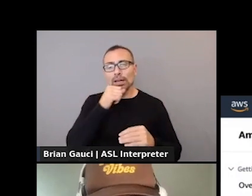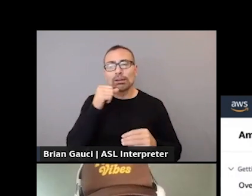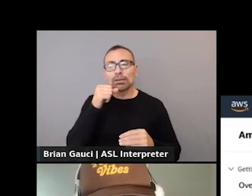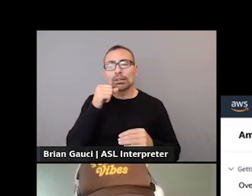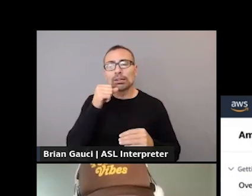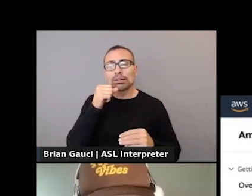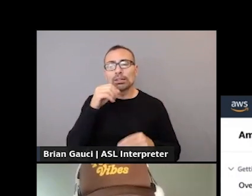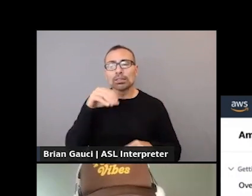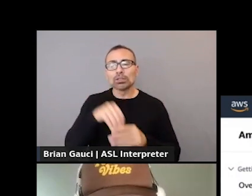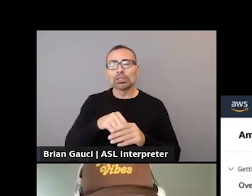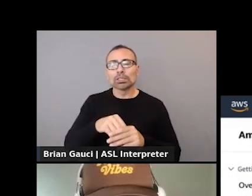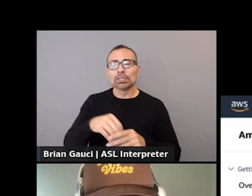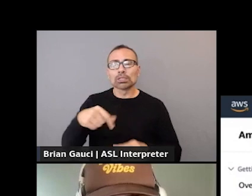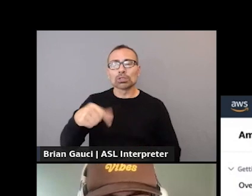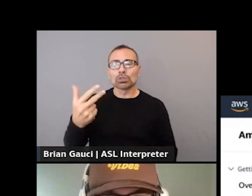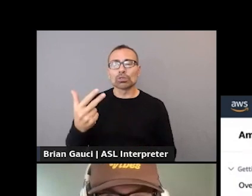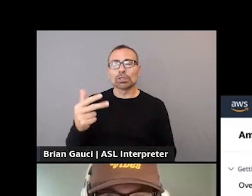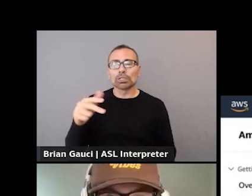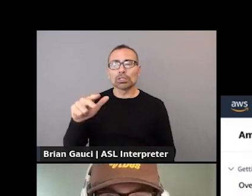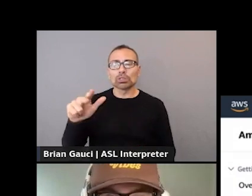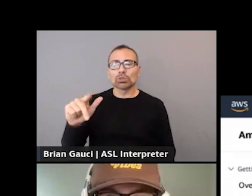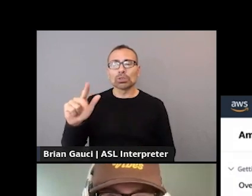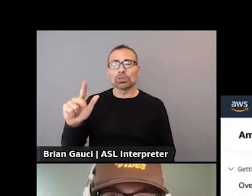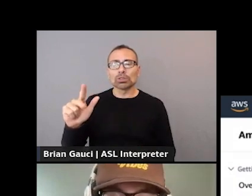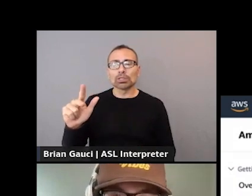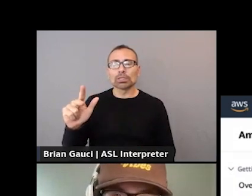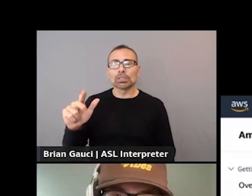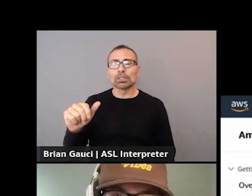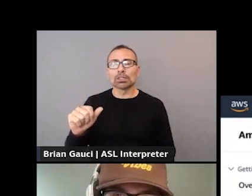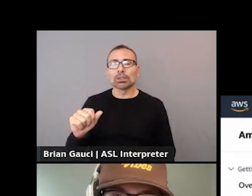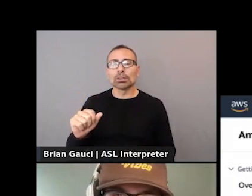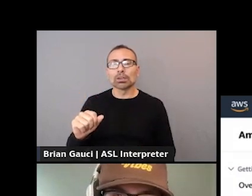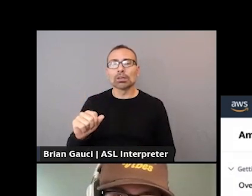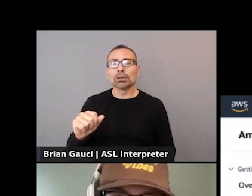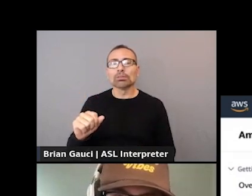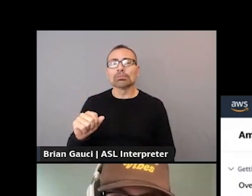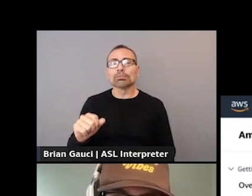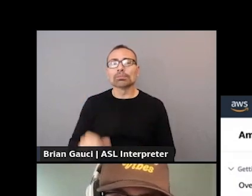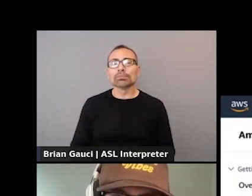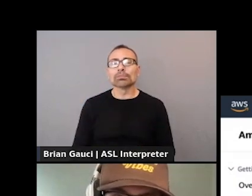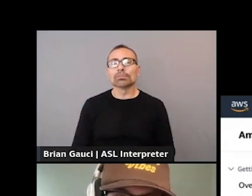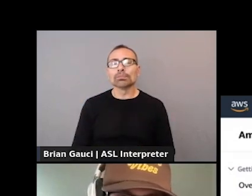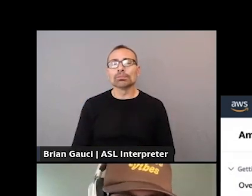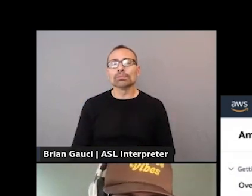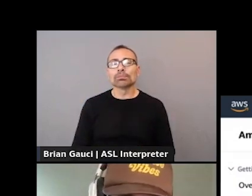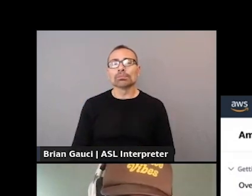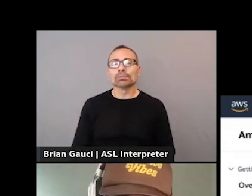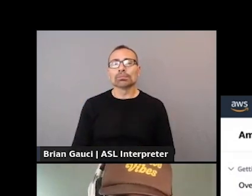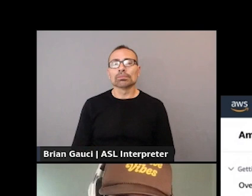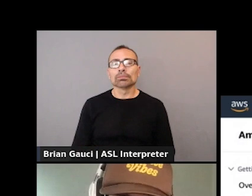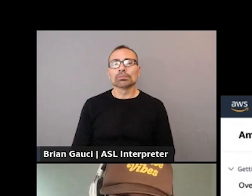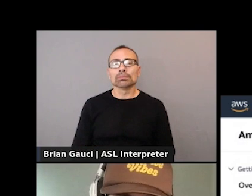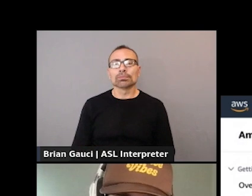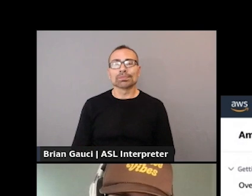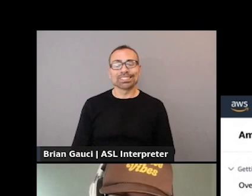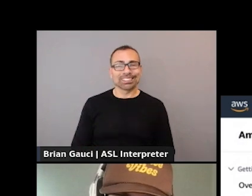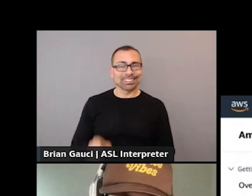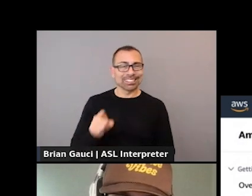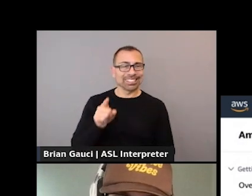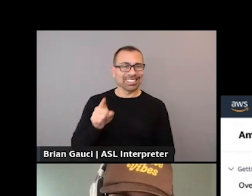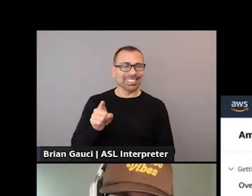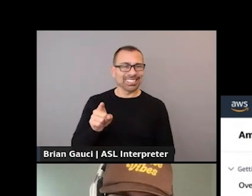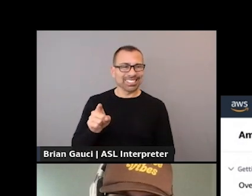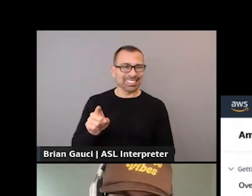in Q3 2023? And this query is